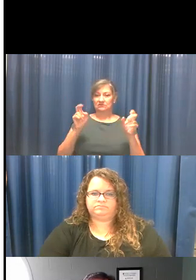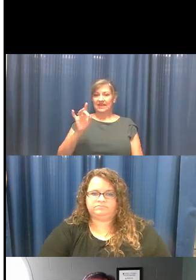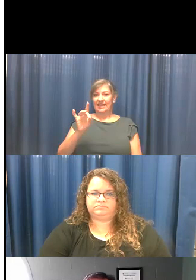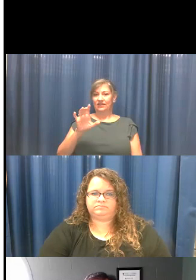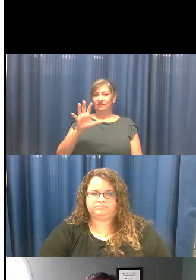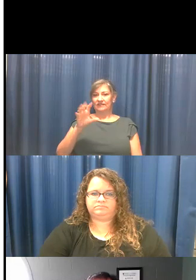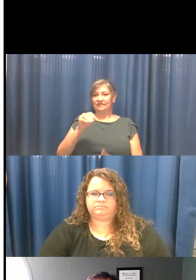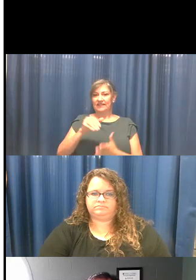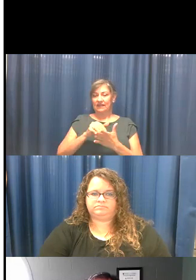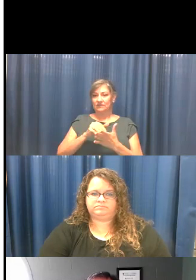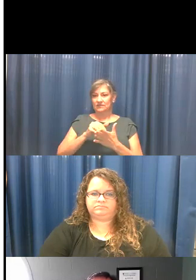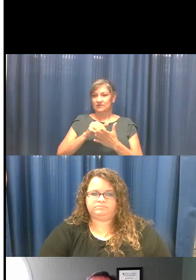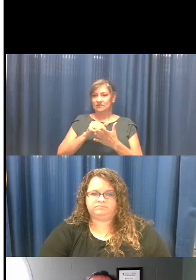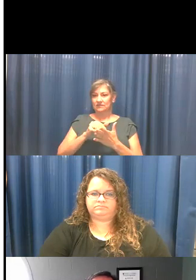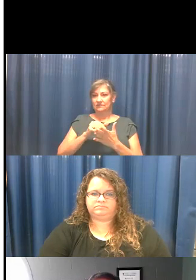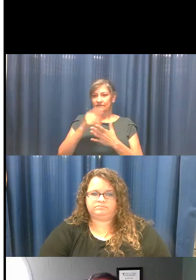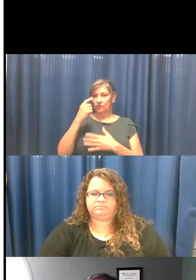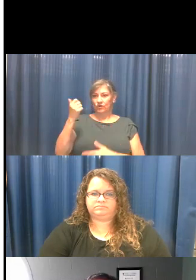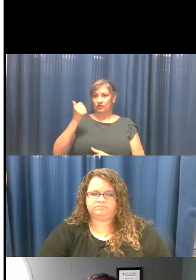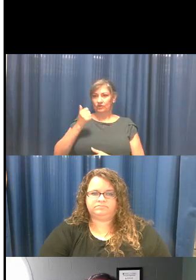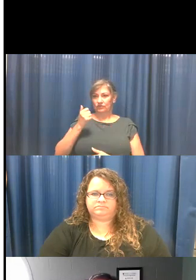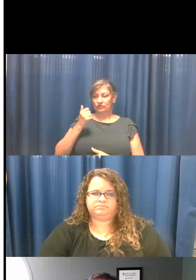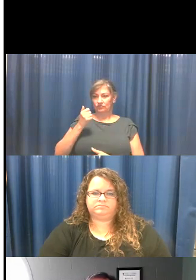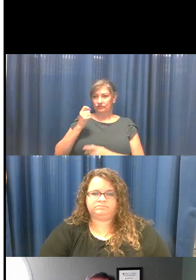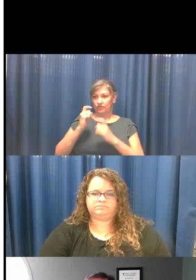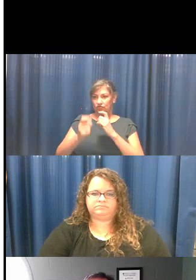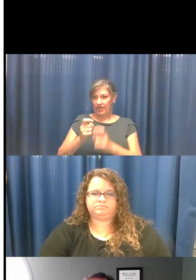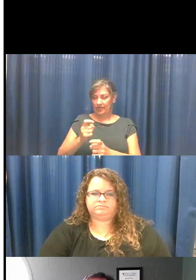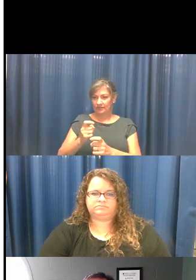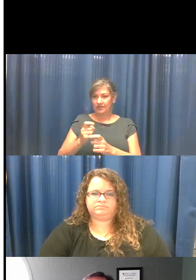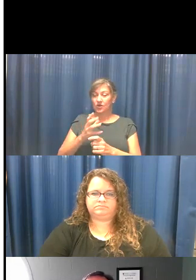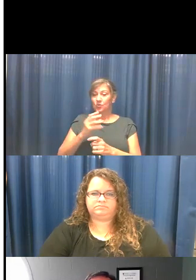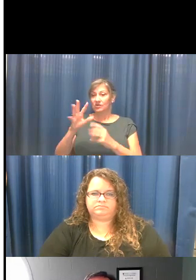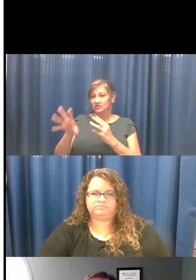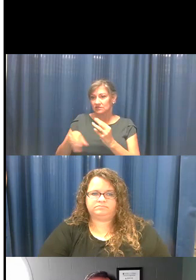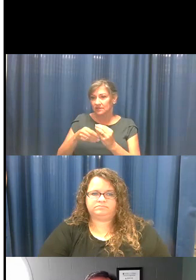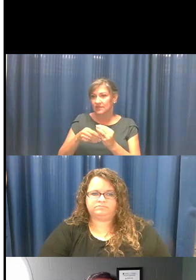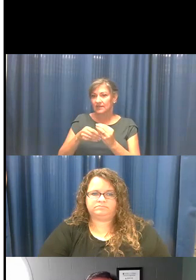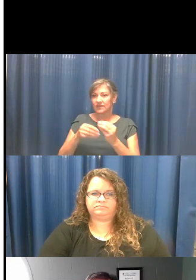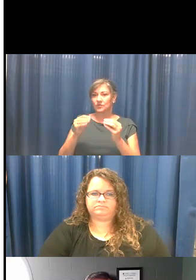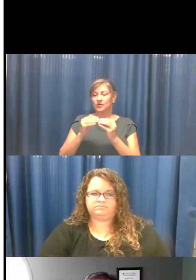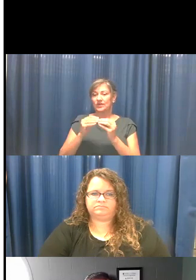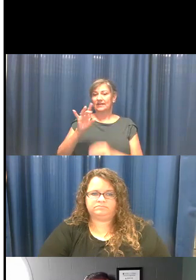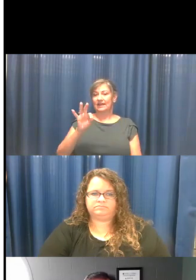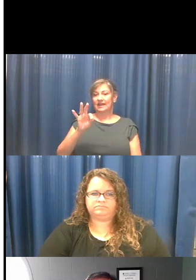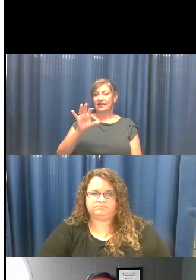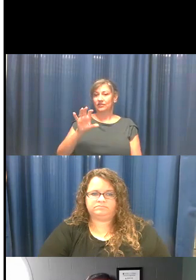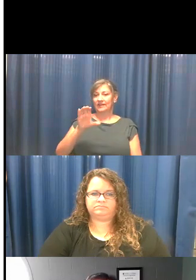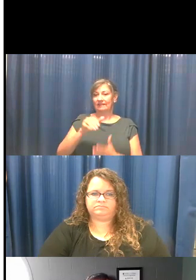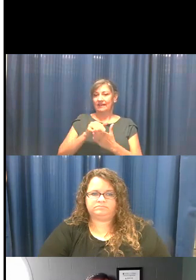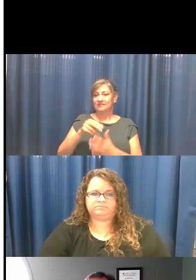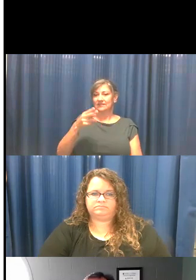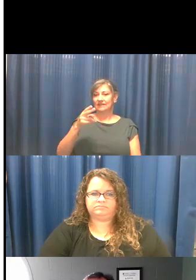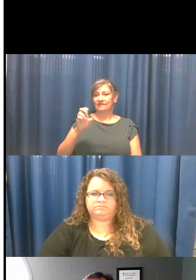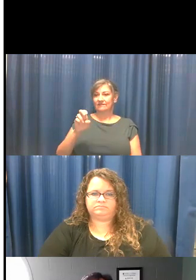$850,000 in the grant, and we're also supplementing that $850,000 with another $900,000 of HERF